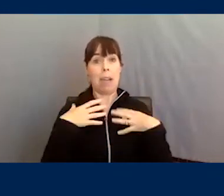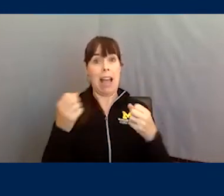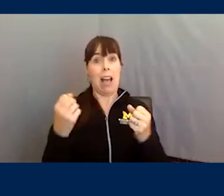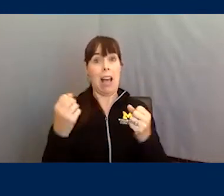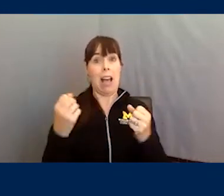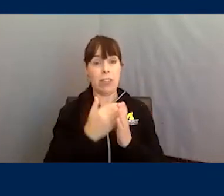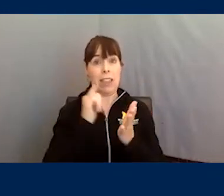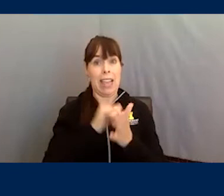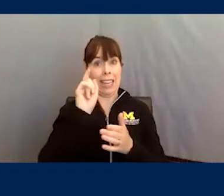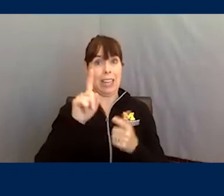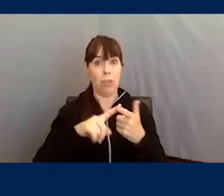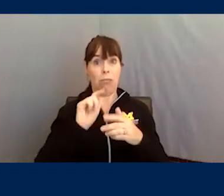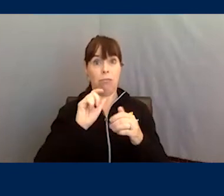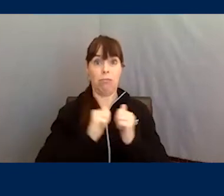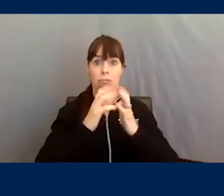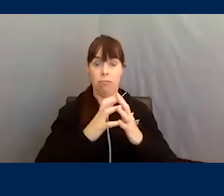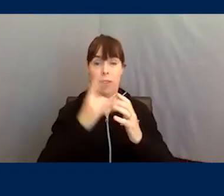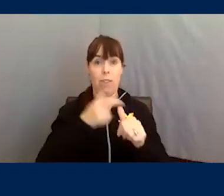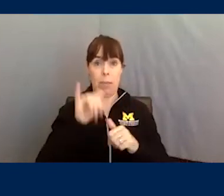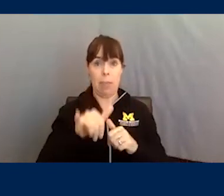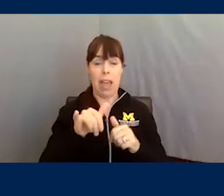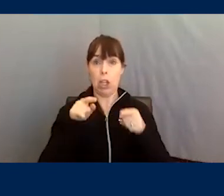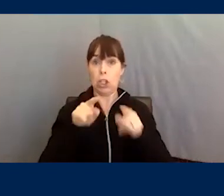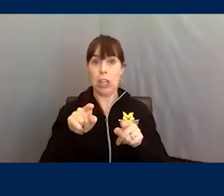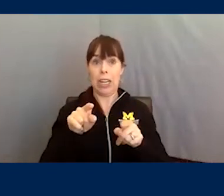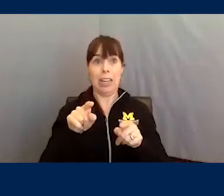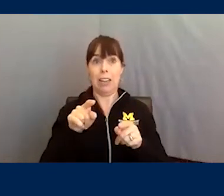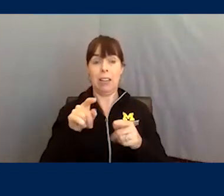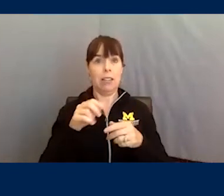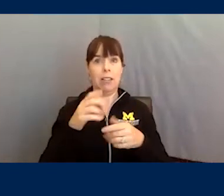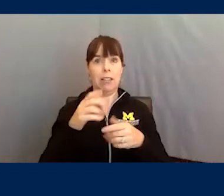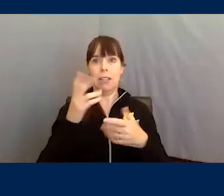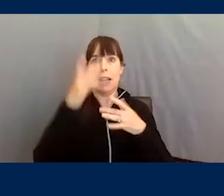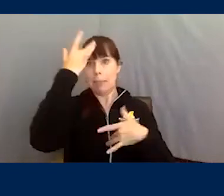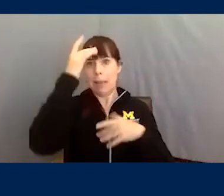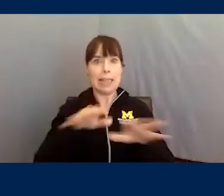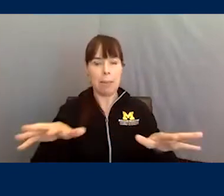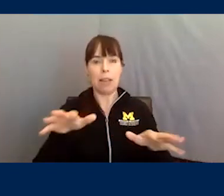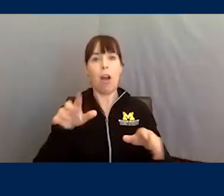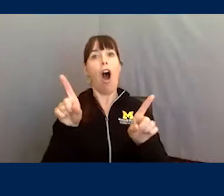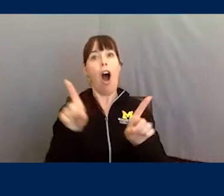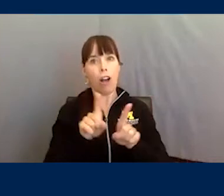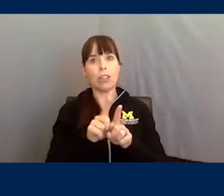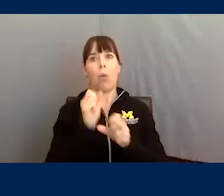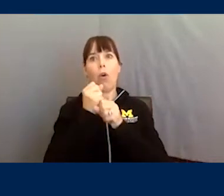interventions that have to be implemented during an epidemic or a pandemic also